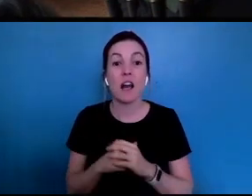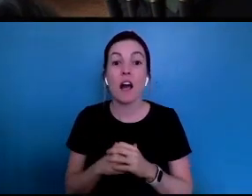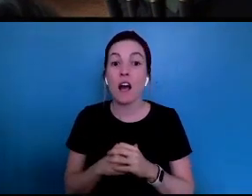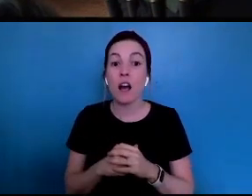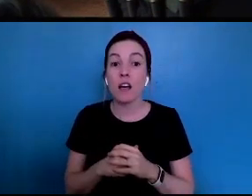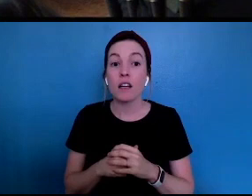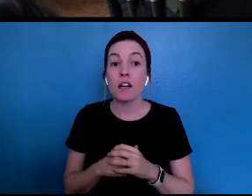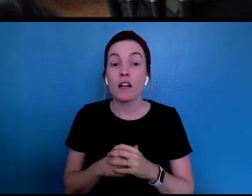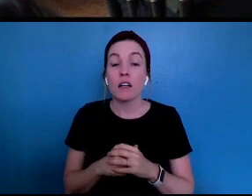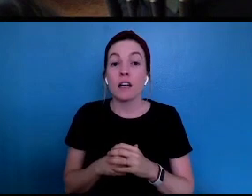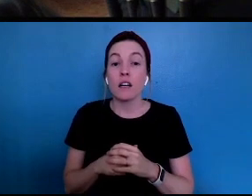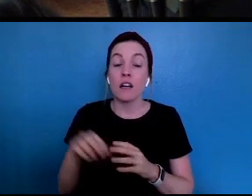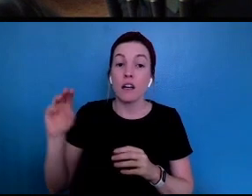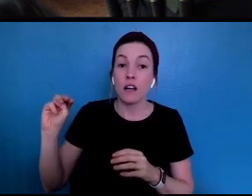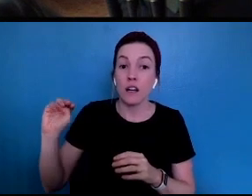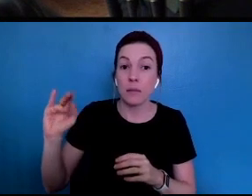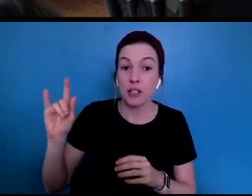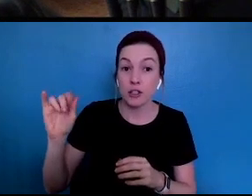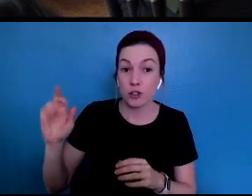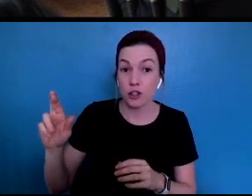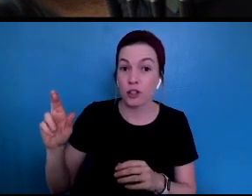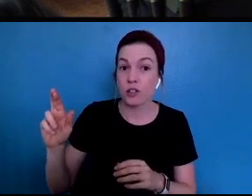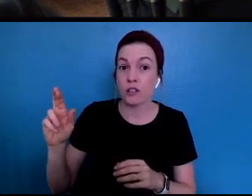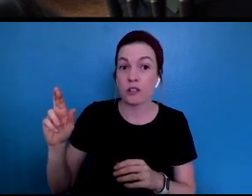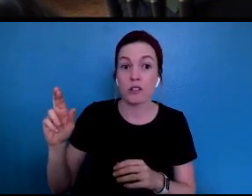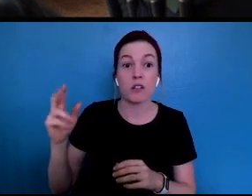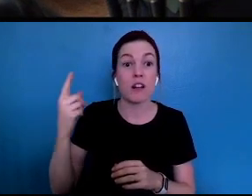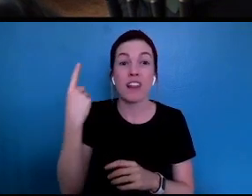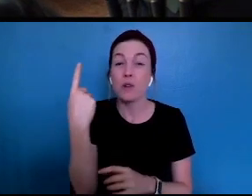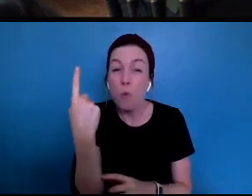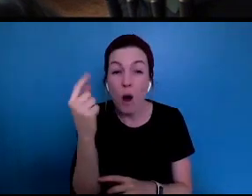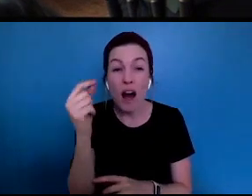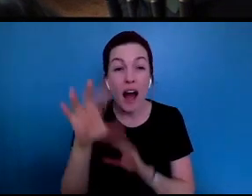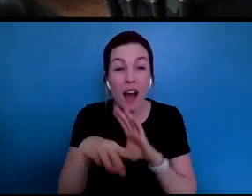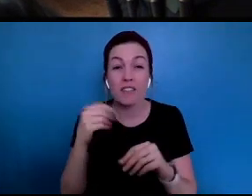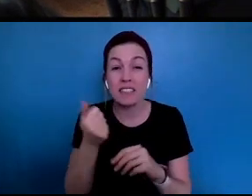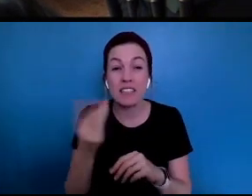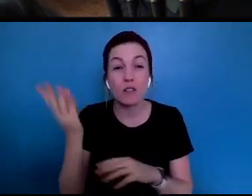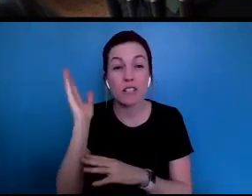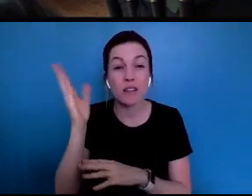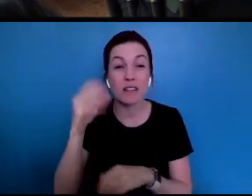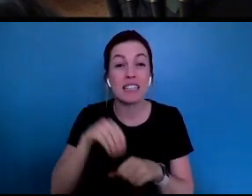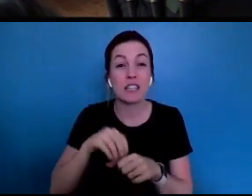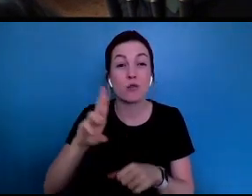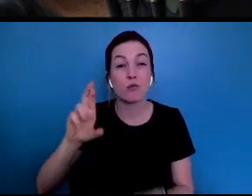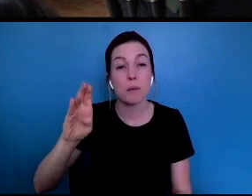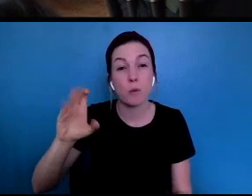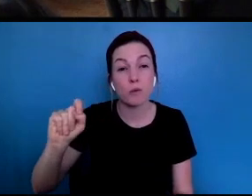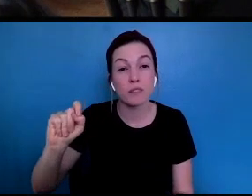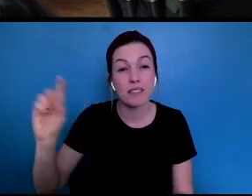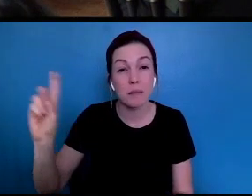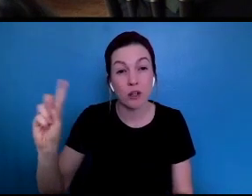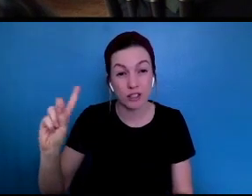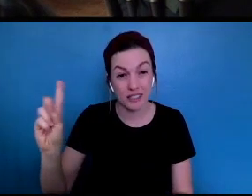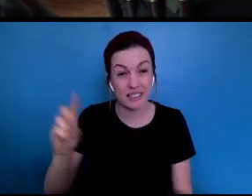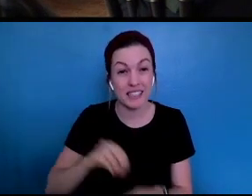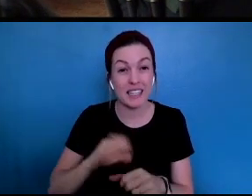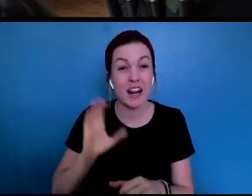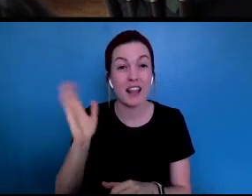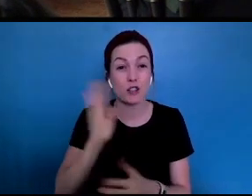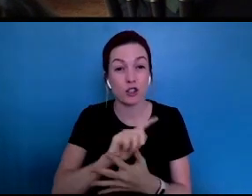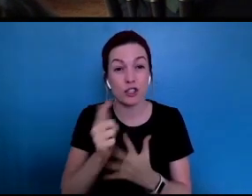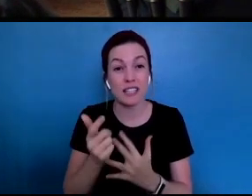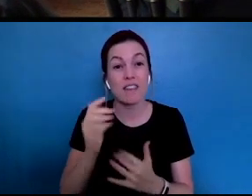The minister is one of several talks in our Reboot Democracy in the Age of AI lecture series. We have a talk coming up,